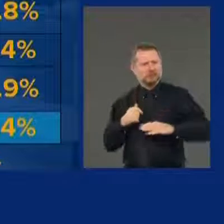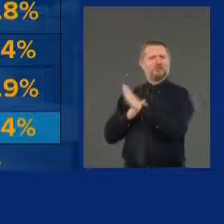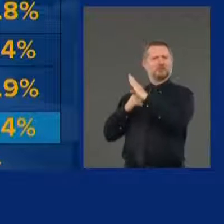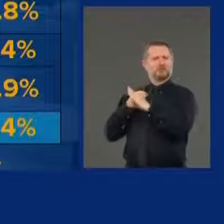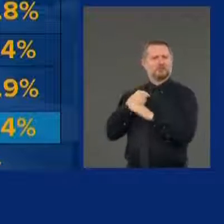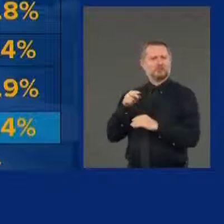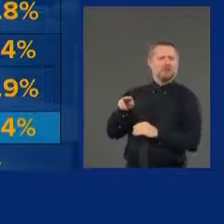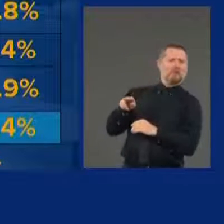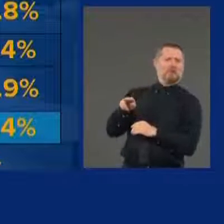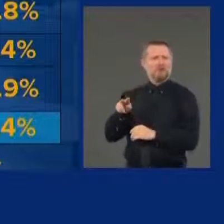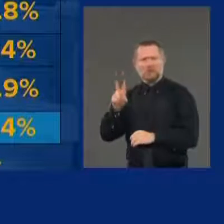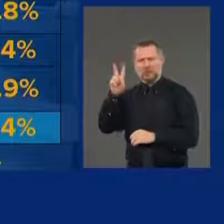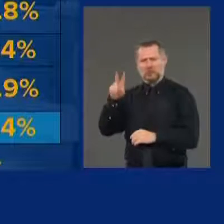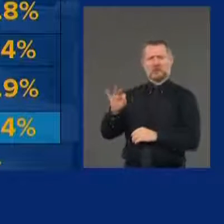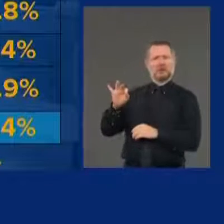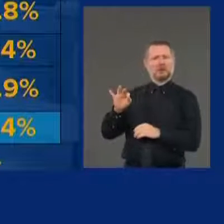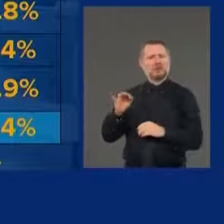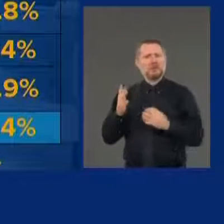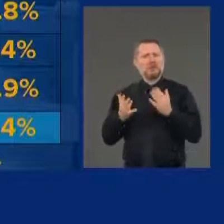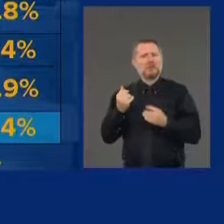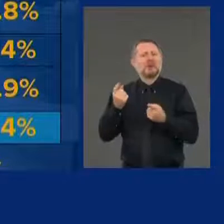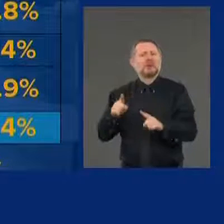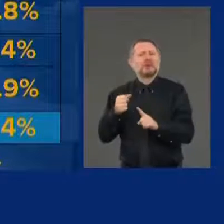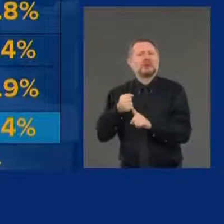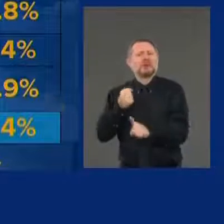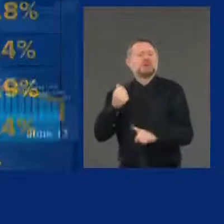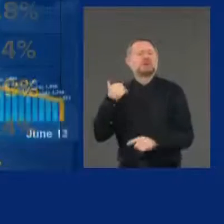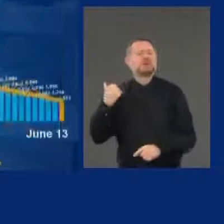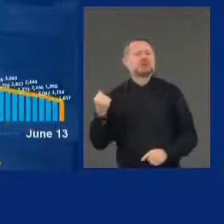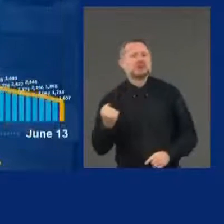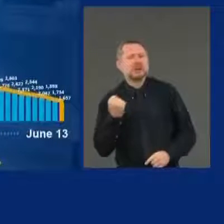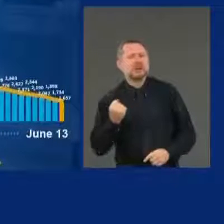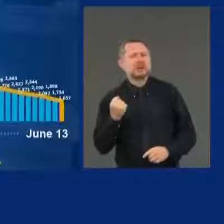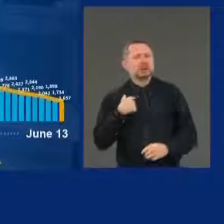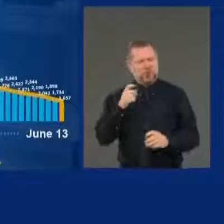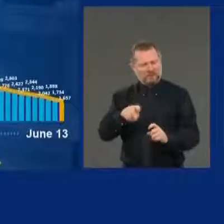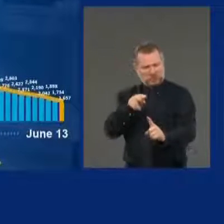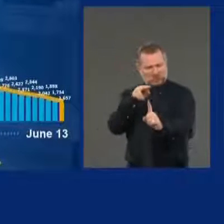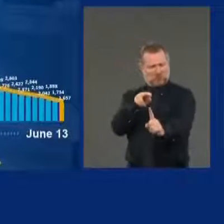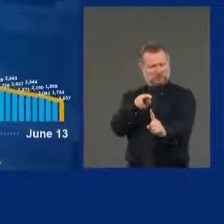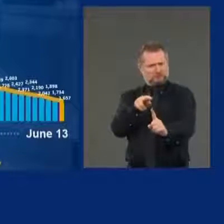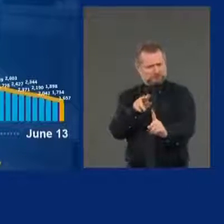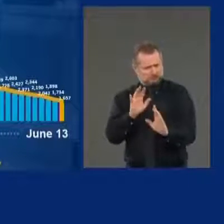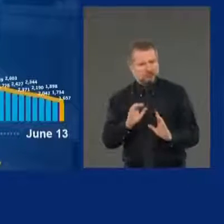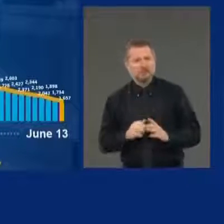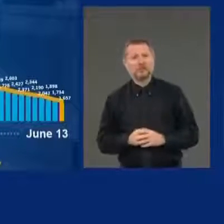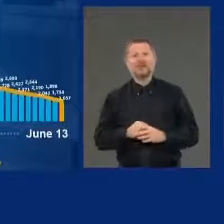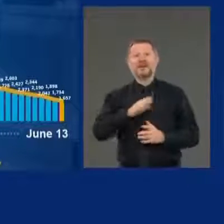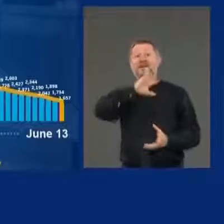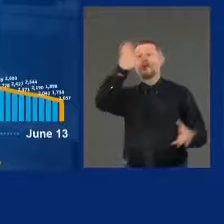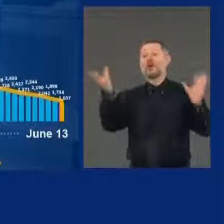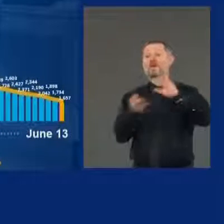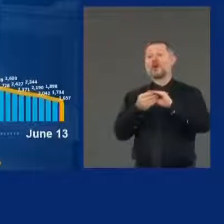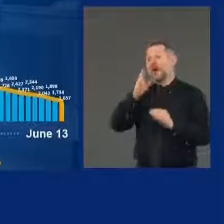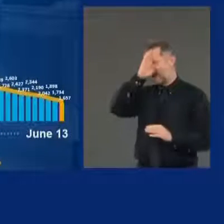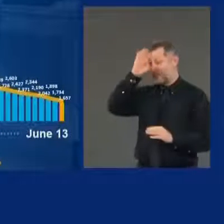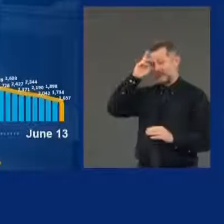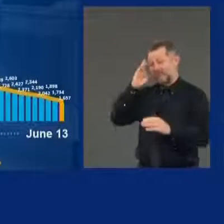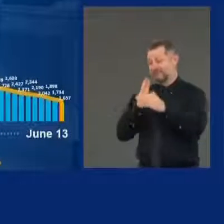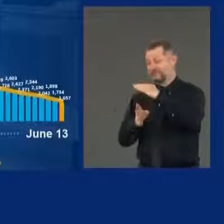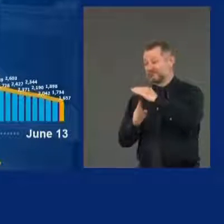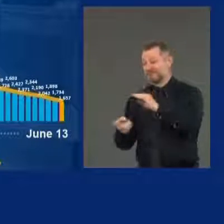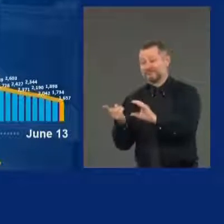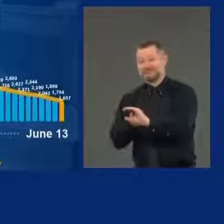be a Saturday aberration, but we're watching it. Total hospitalizations, lowest